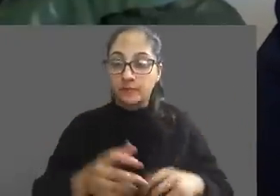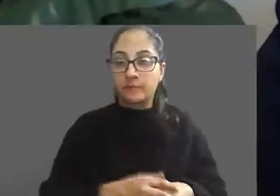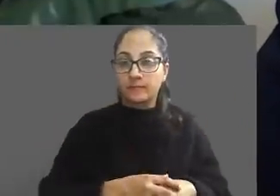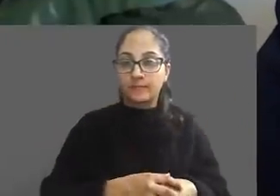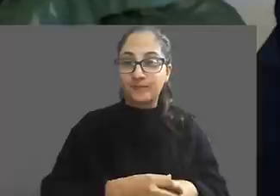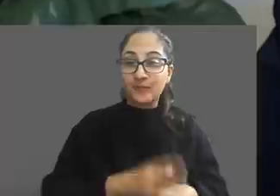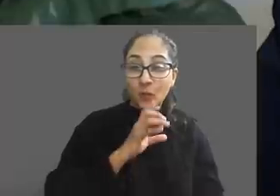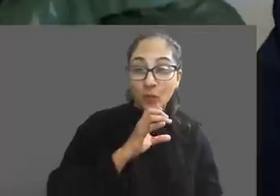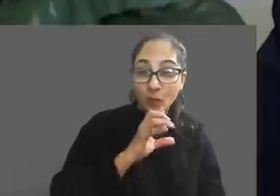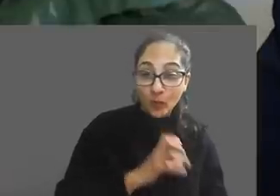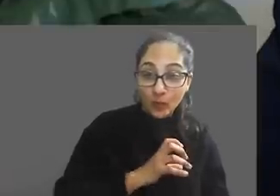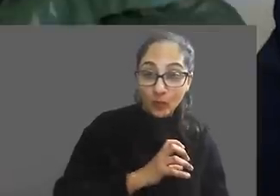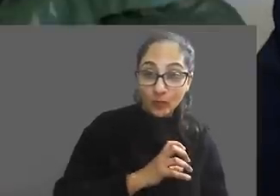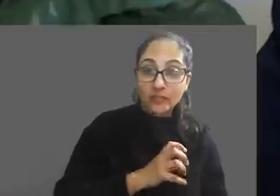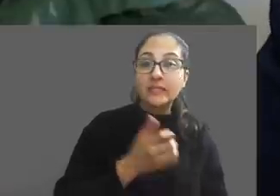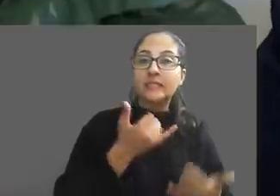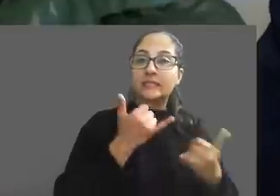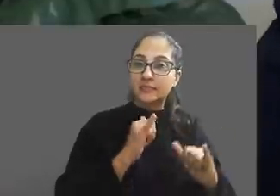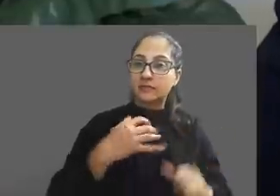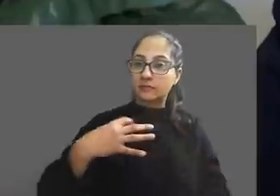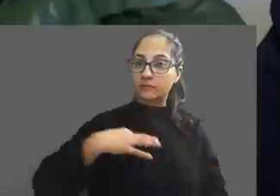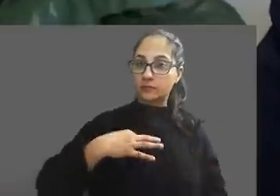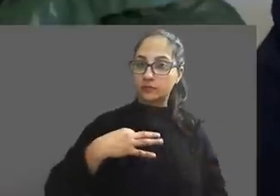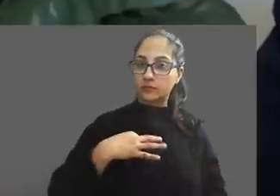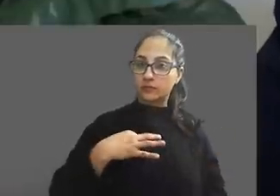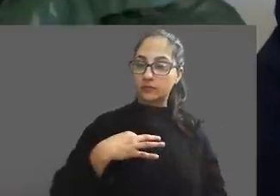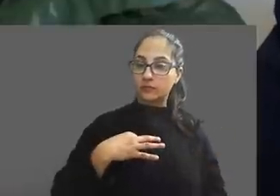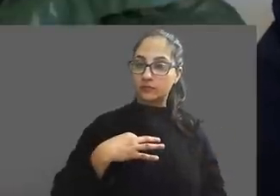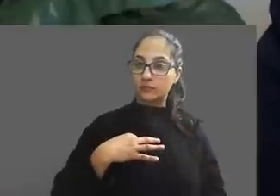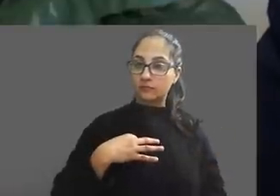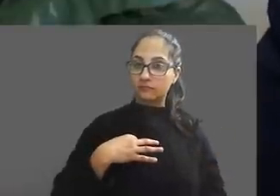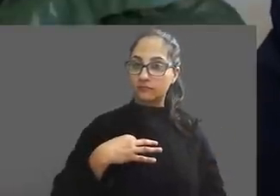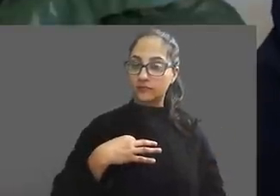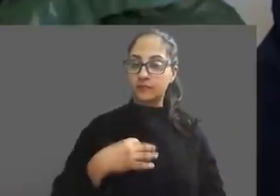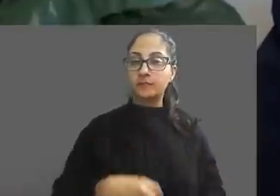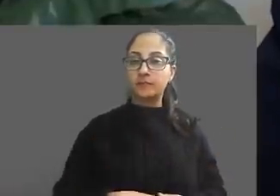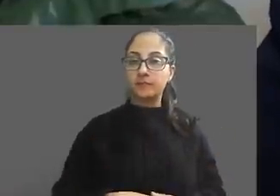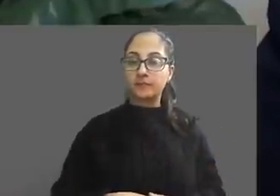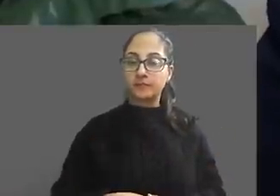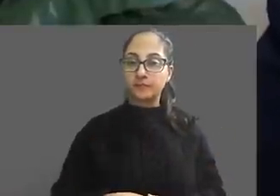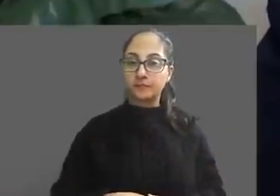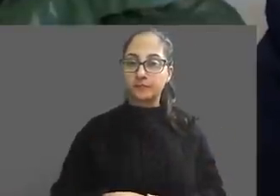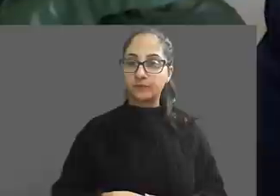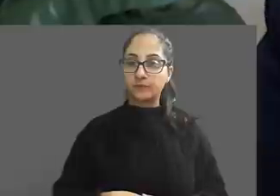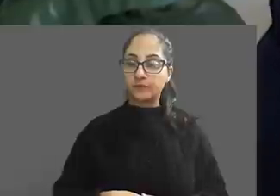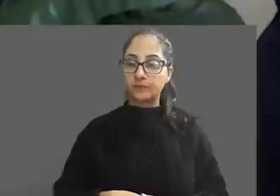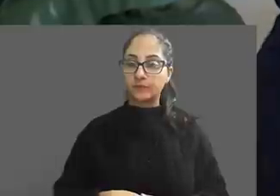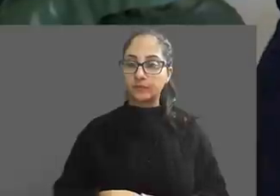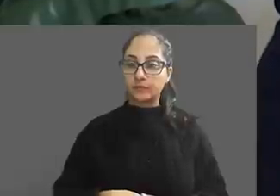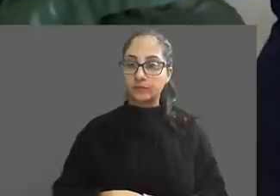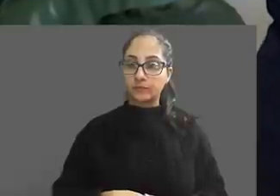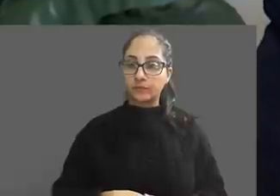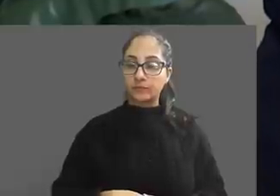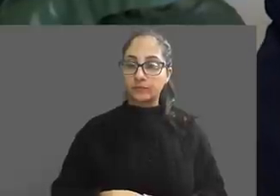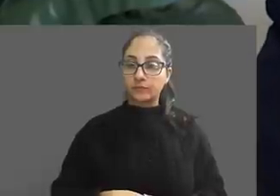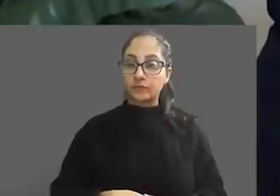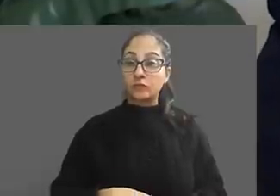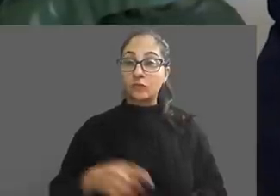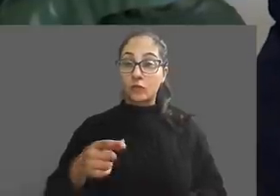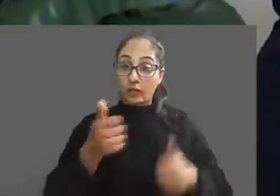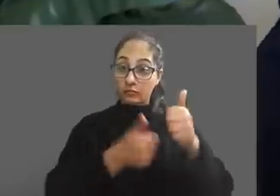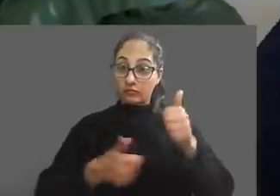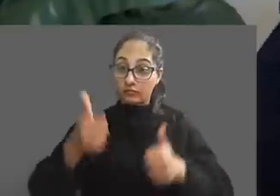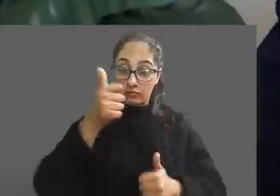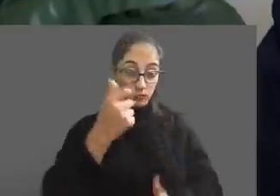Kashani writes that this gesture so moved the Sultan that he treated Rais Muzaffar with immense respect and